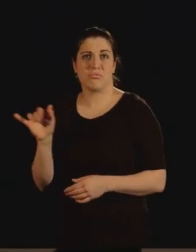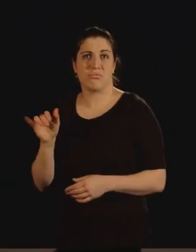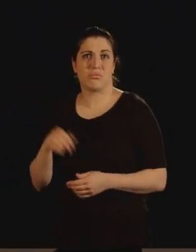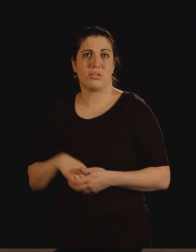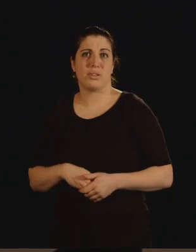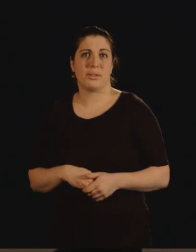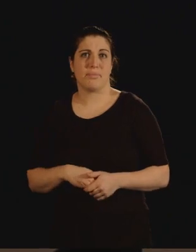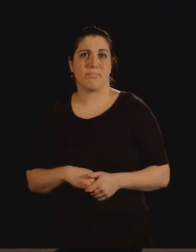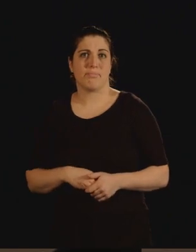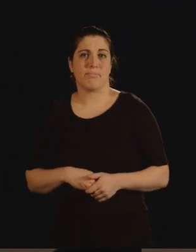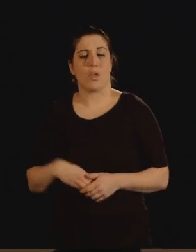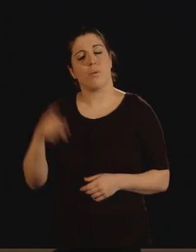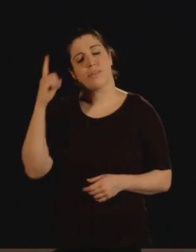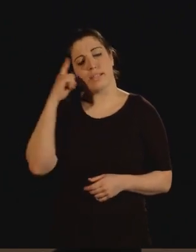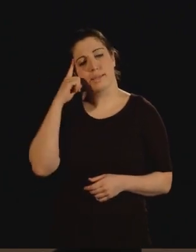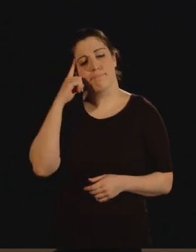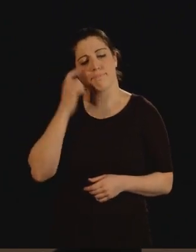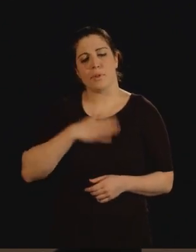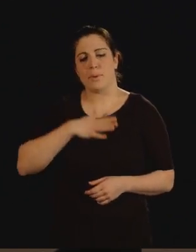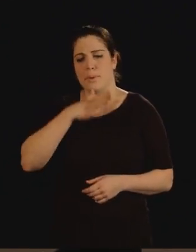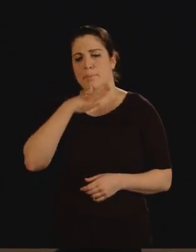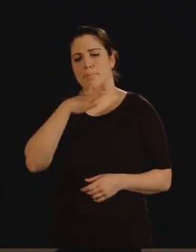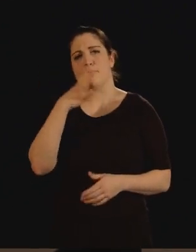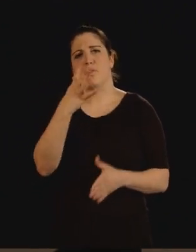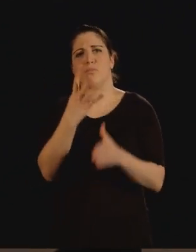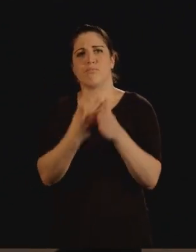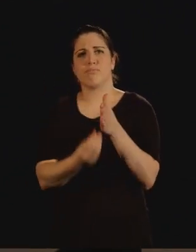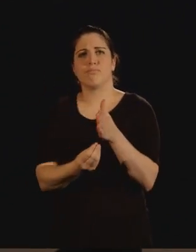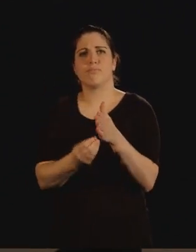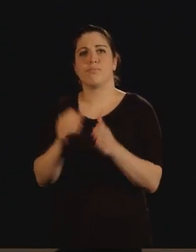Oh, and thinking about sprinkling grandma's ashes in the garden?